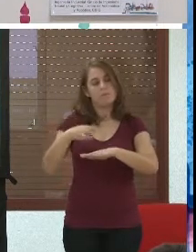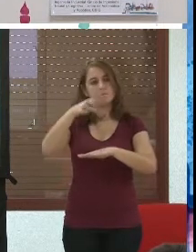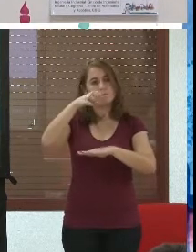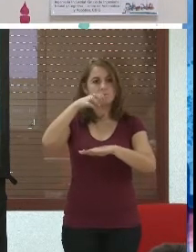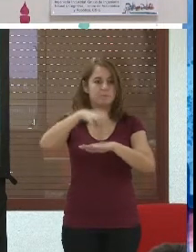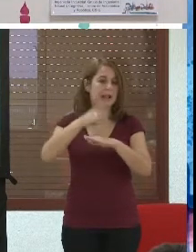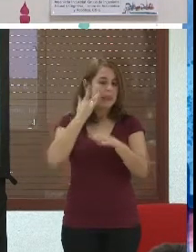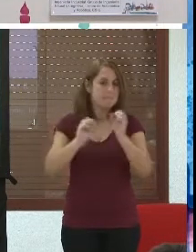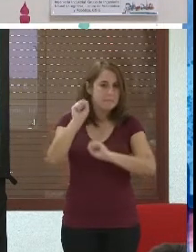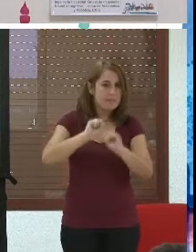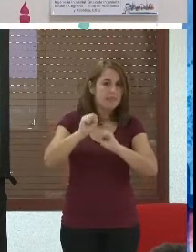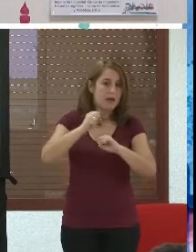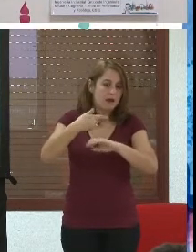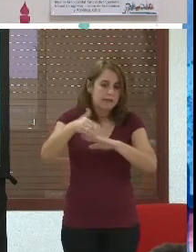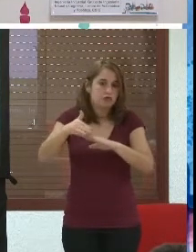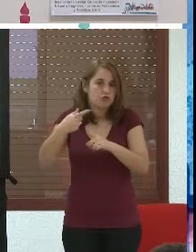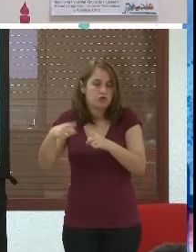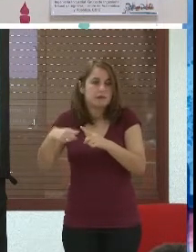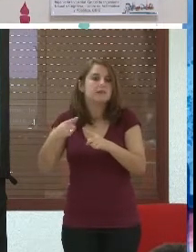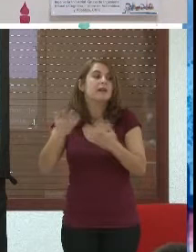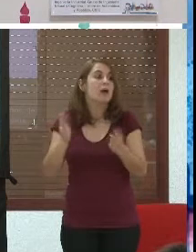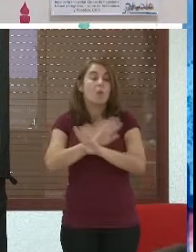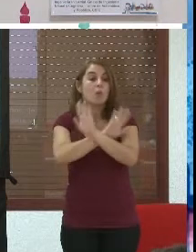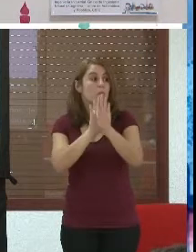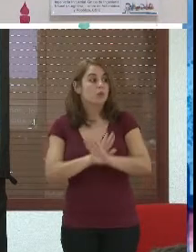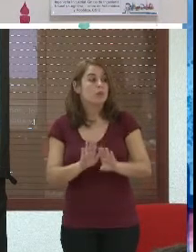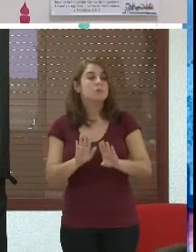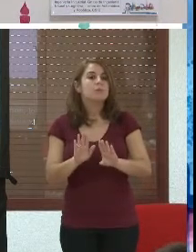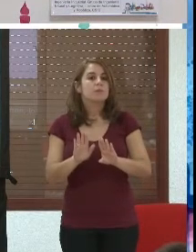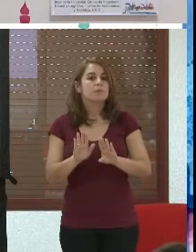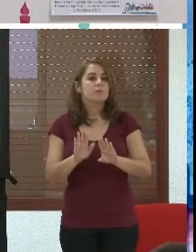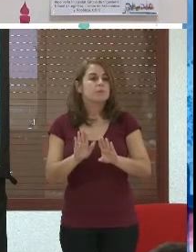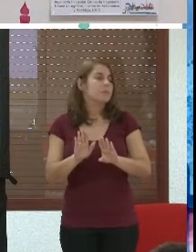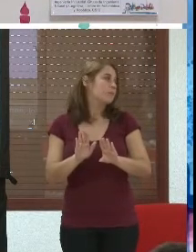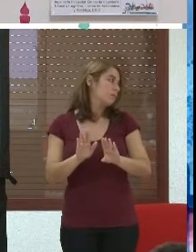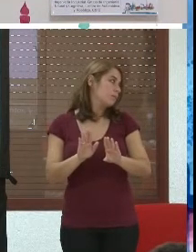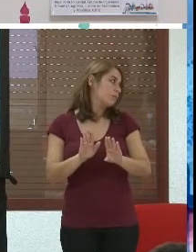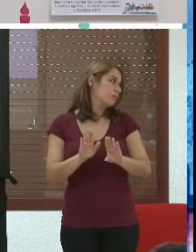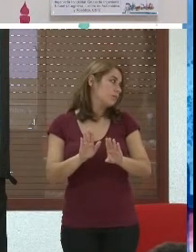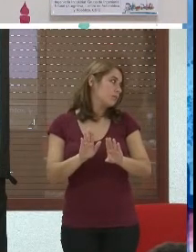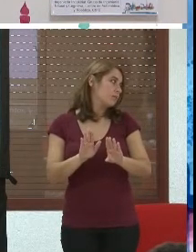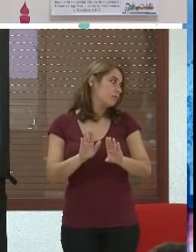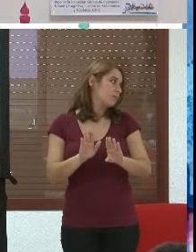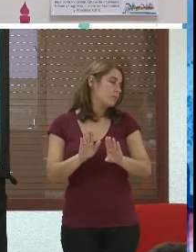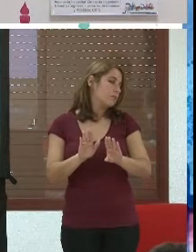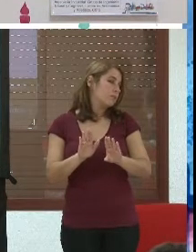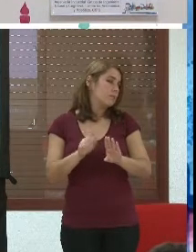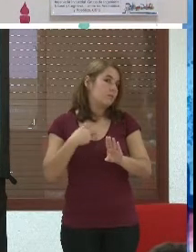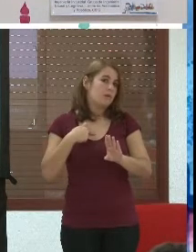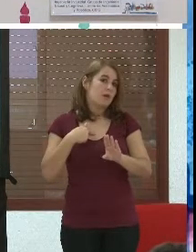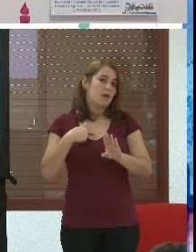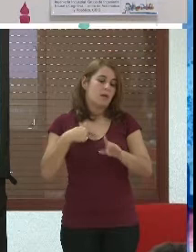carry out the cleaning of the residual silicon residue. And then we do a buffening, where we increase